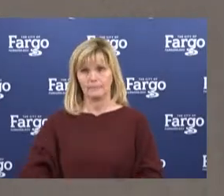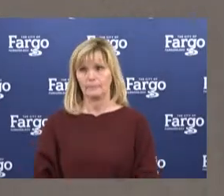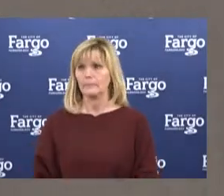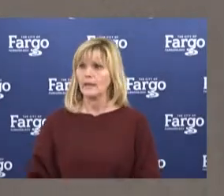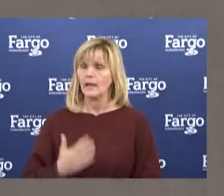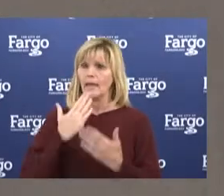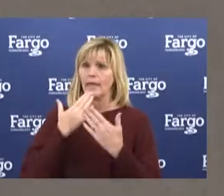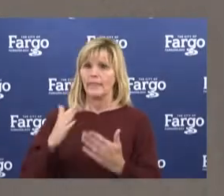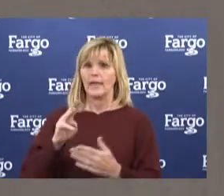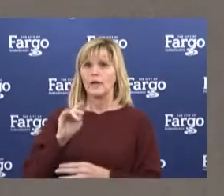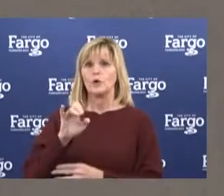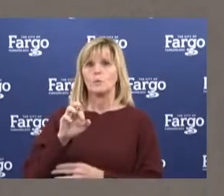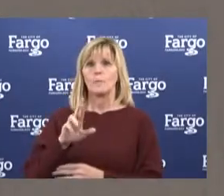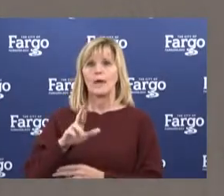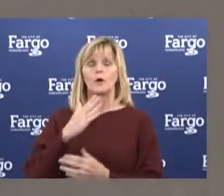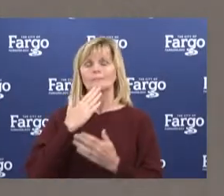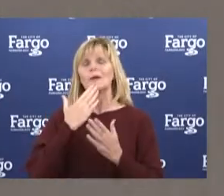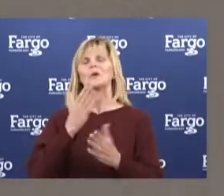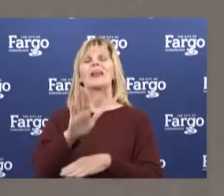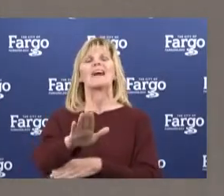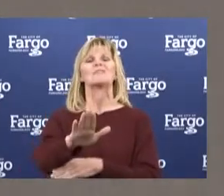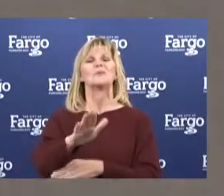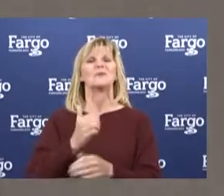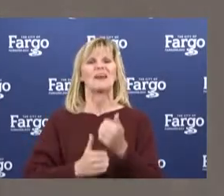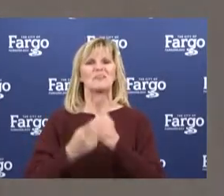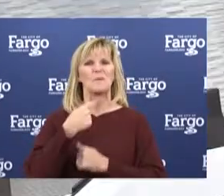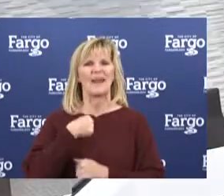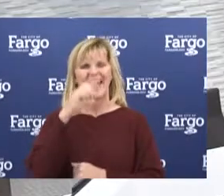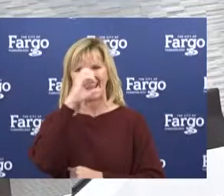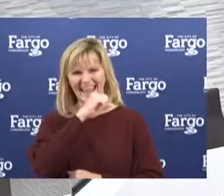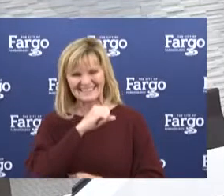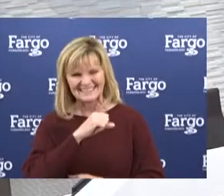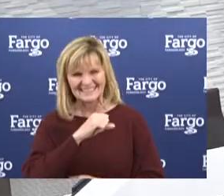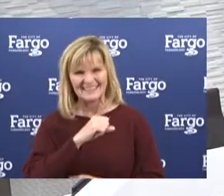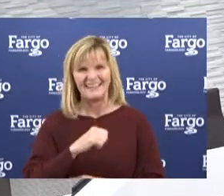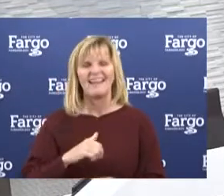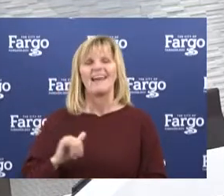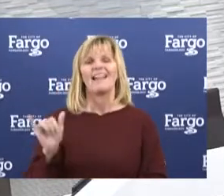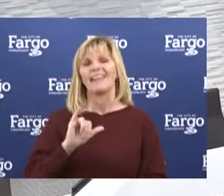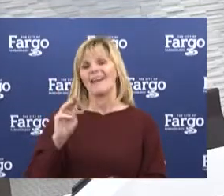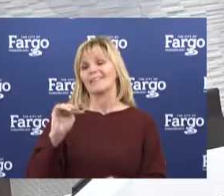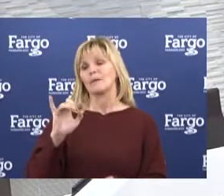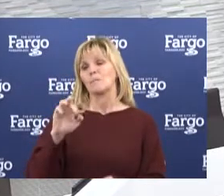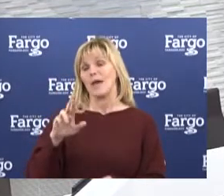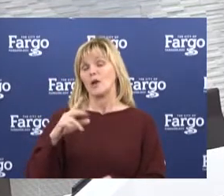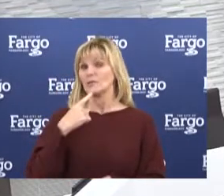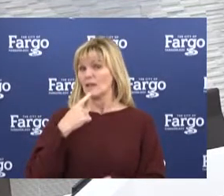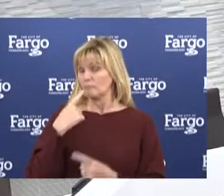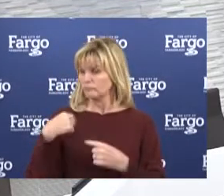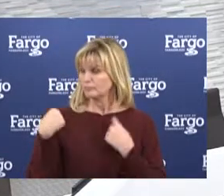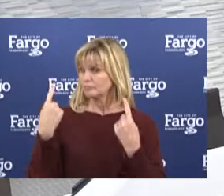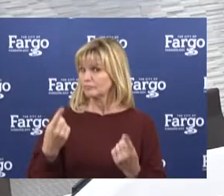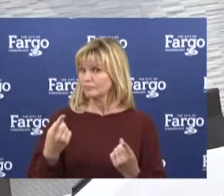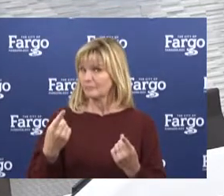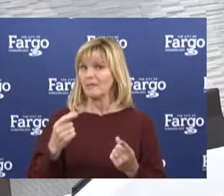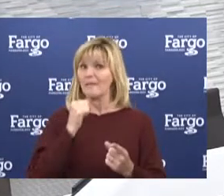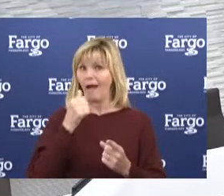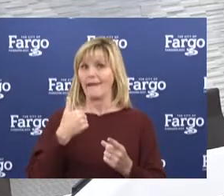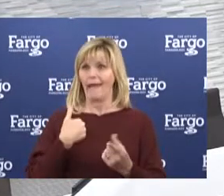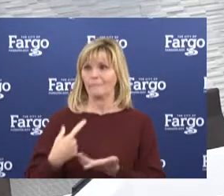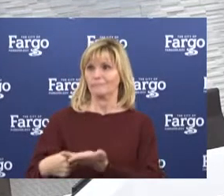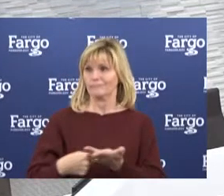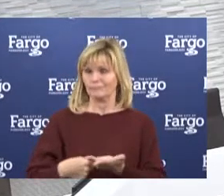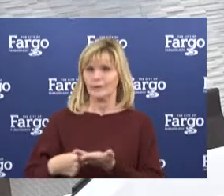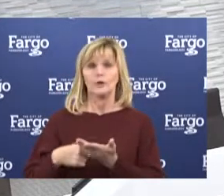Thank you, Mayor, and good morning, good afternoon, everyone, I guess. As the Mayor said, it's been a while since we've held a briefing, so the purpose